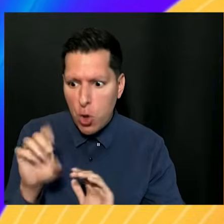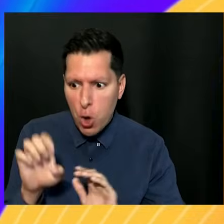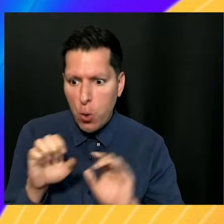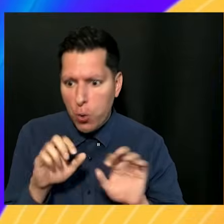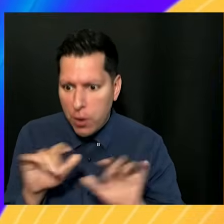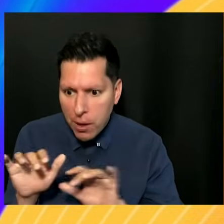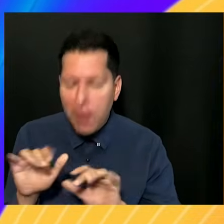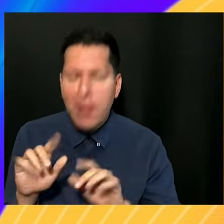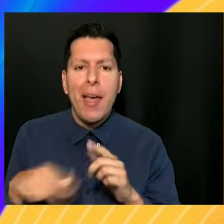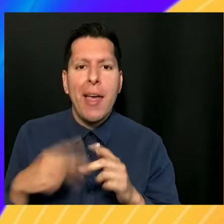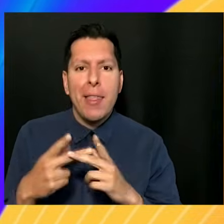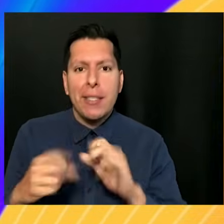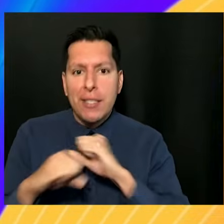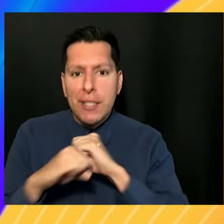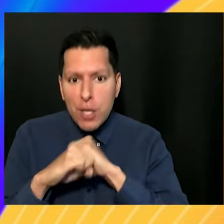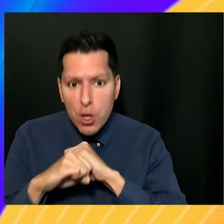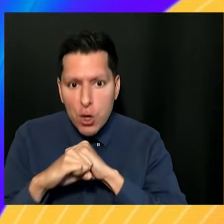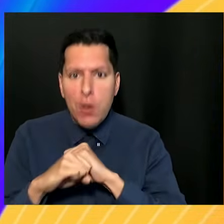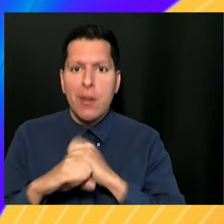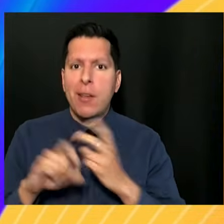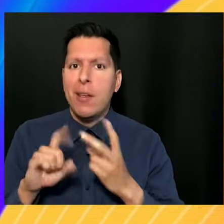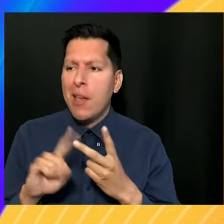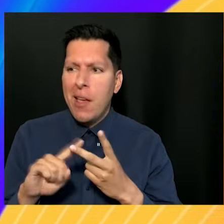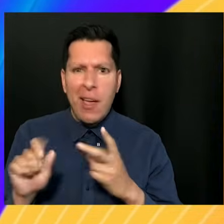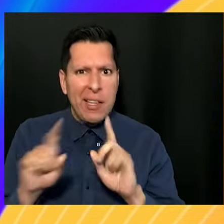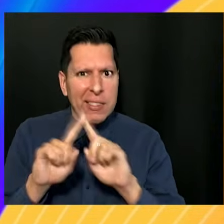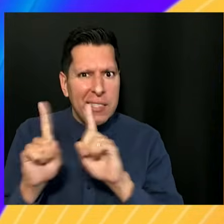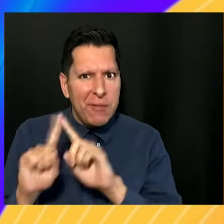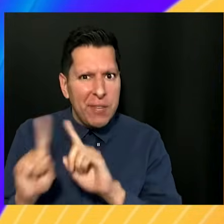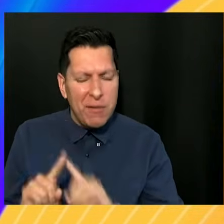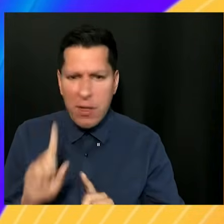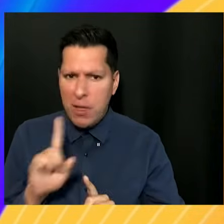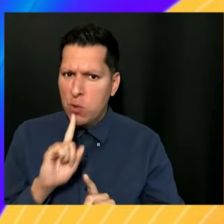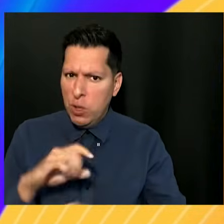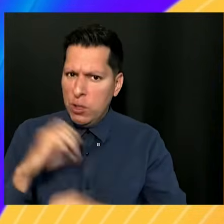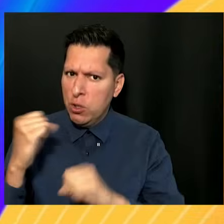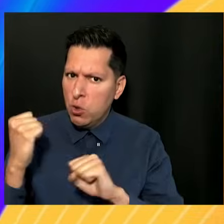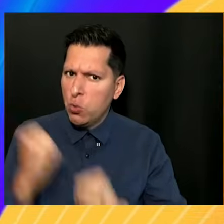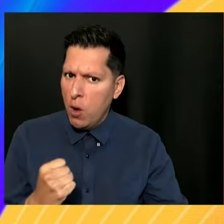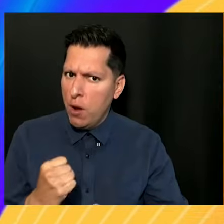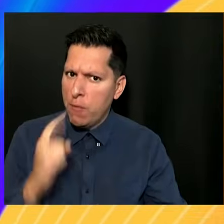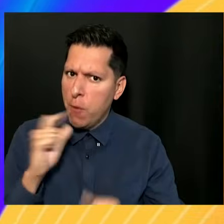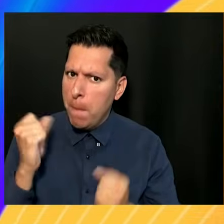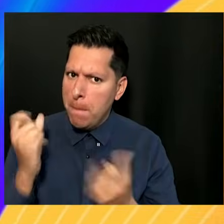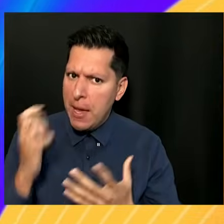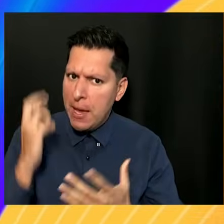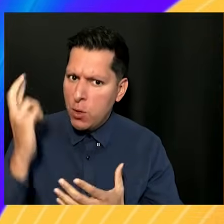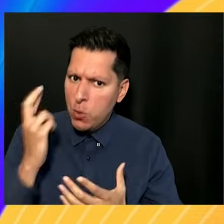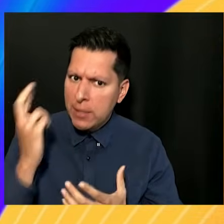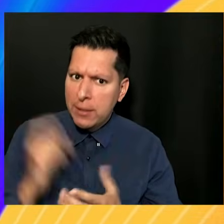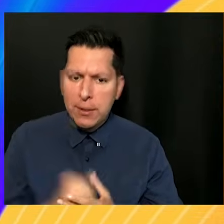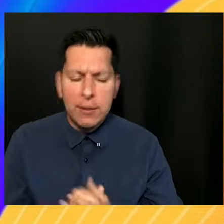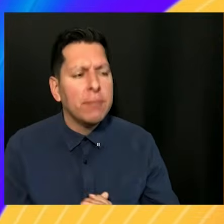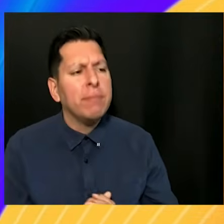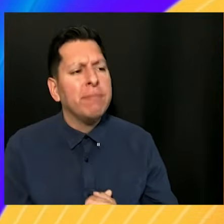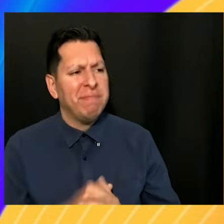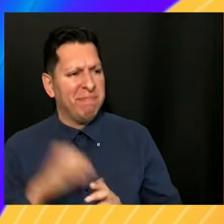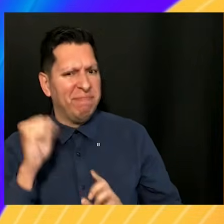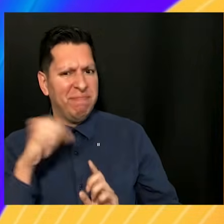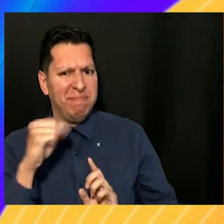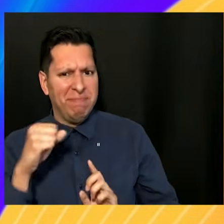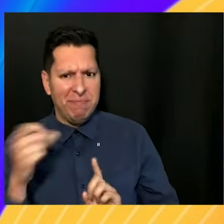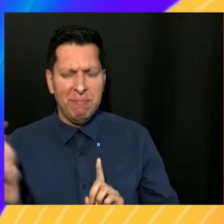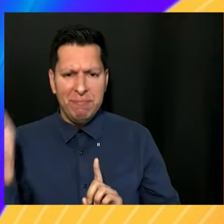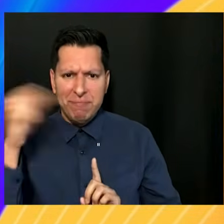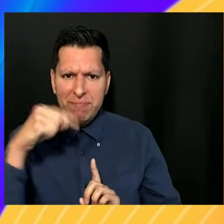and compliance configuration as code. And I think that's really powerful for a lot of reasons. Sure. Right. Yeah. And I want to get us back to LZA for